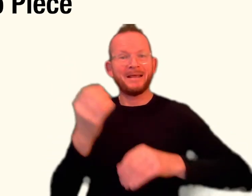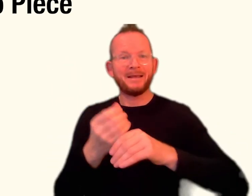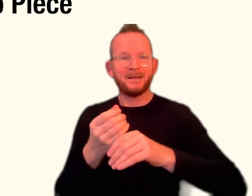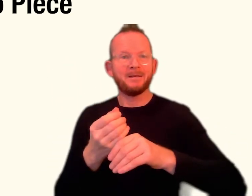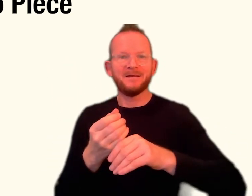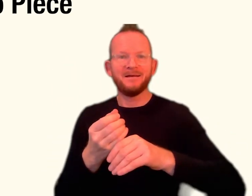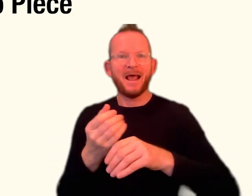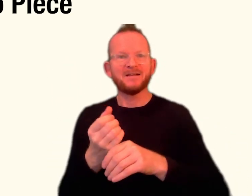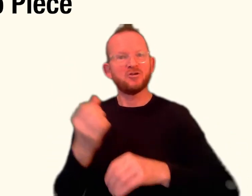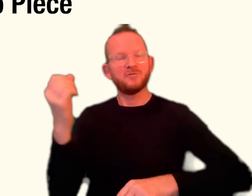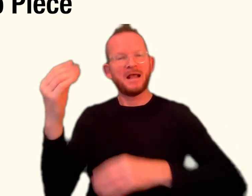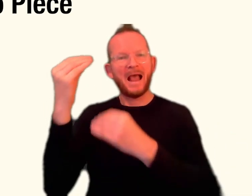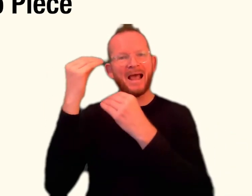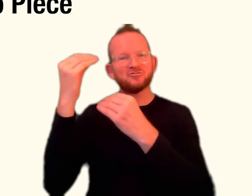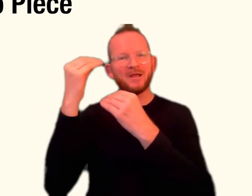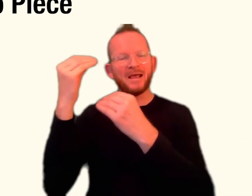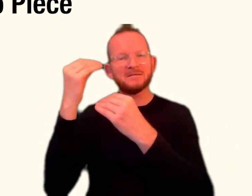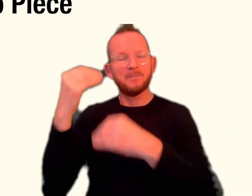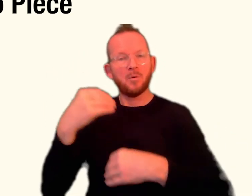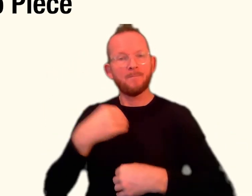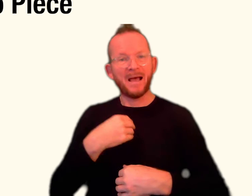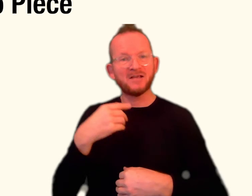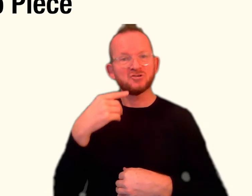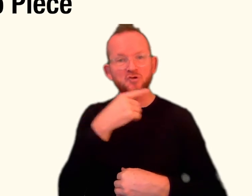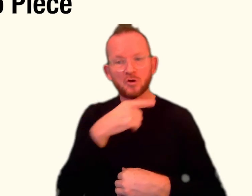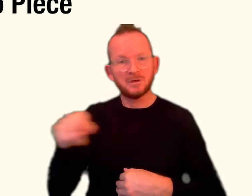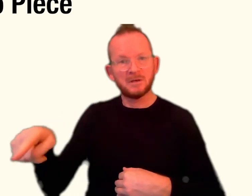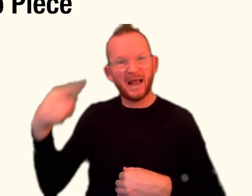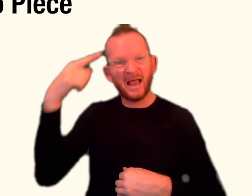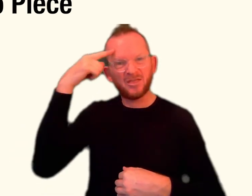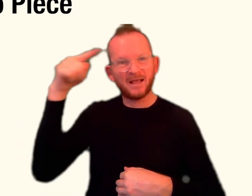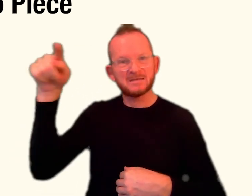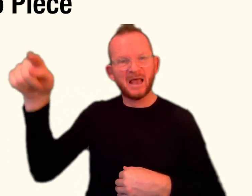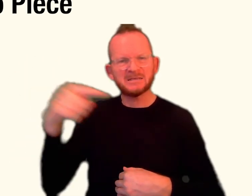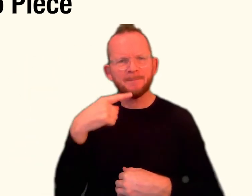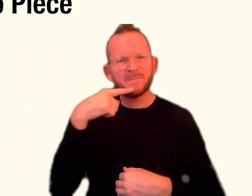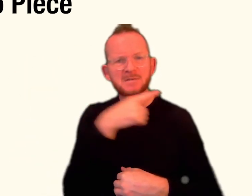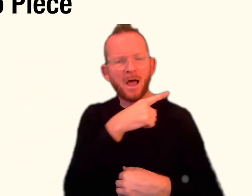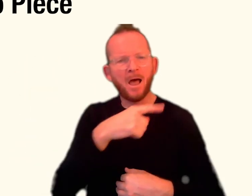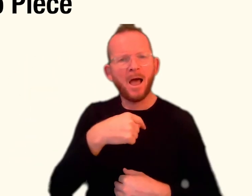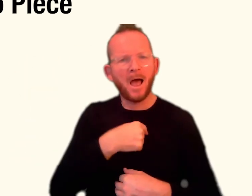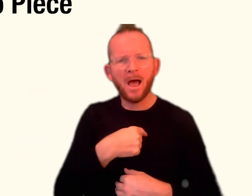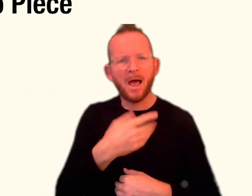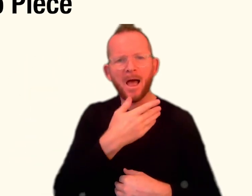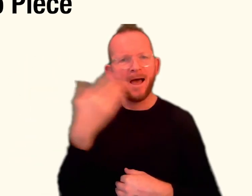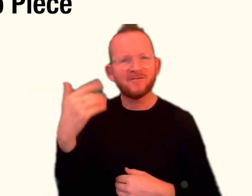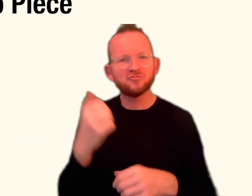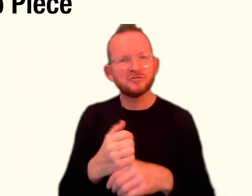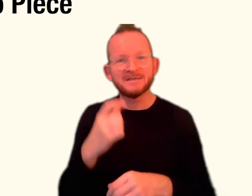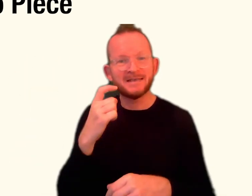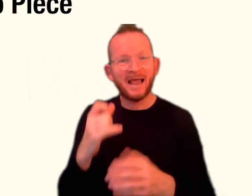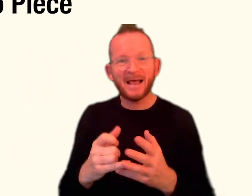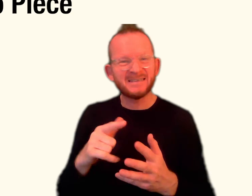I'm degree educated, but my son still thinks it's bizarre I haven't got any